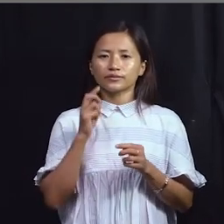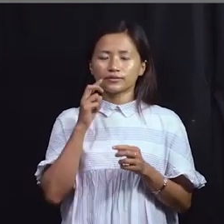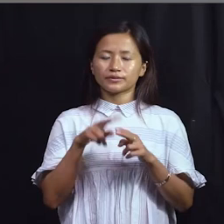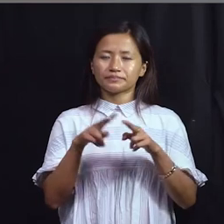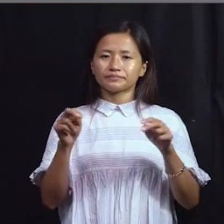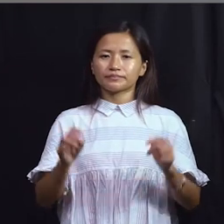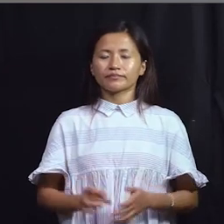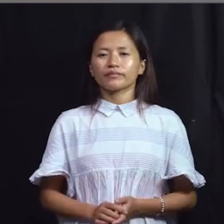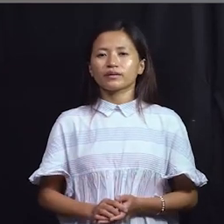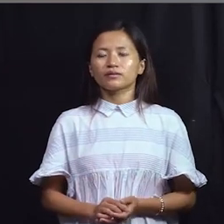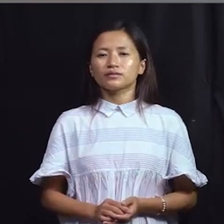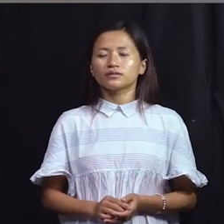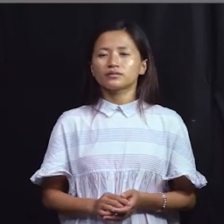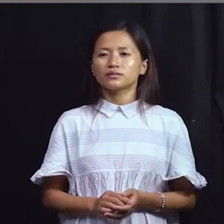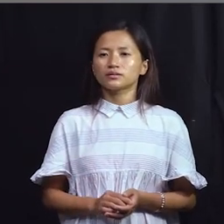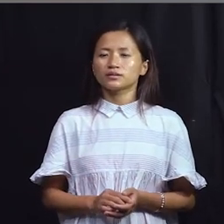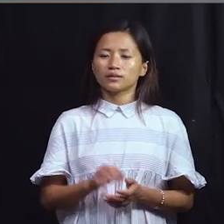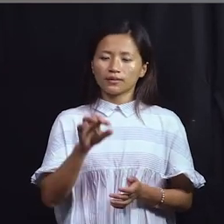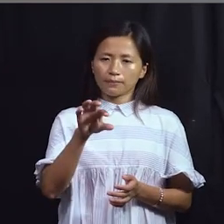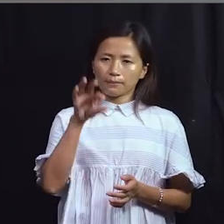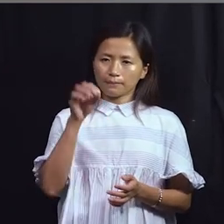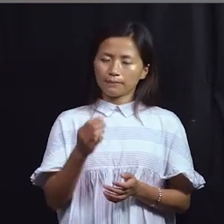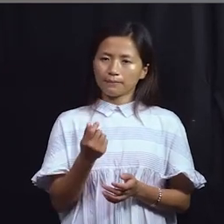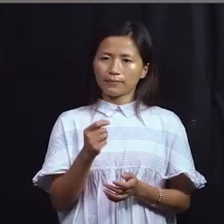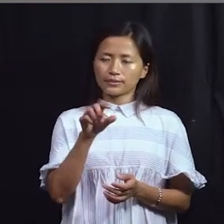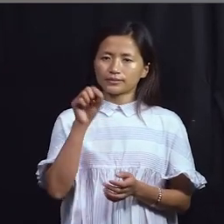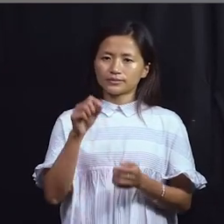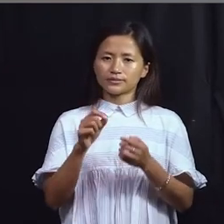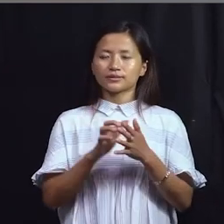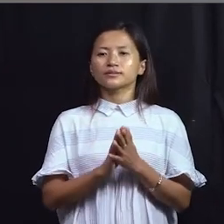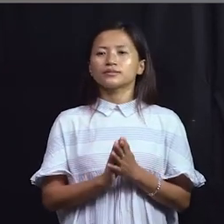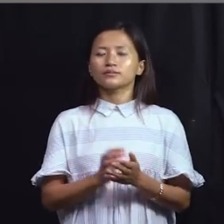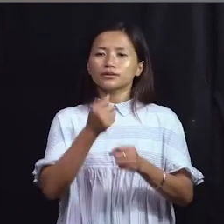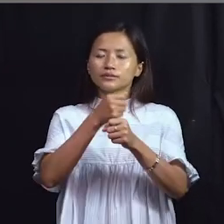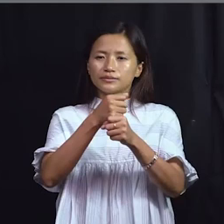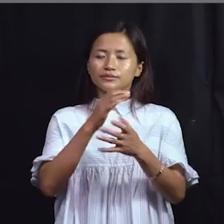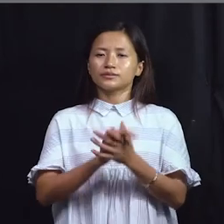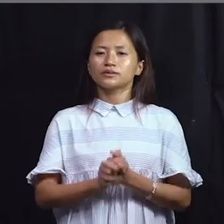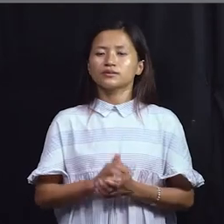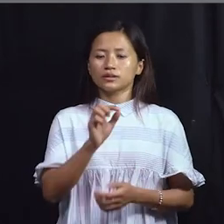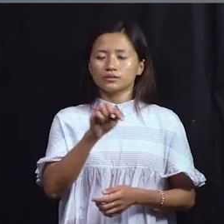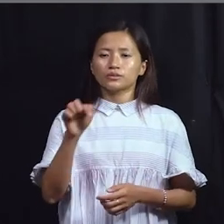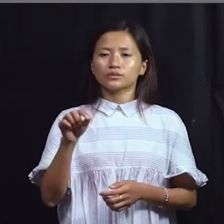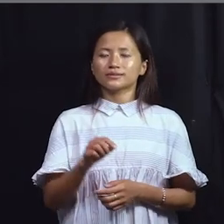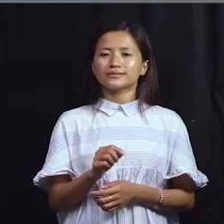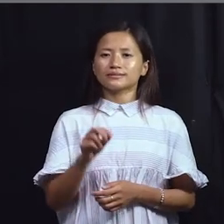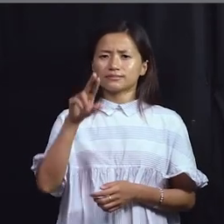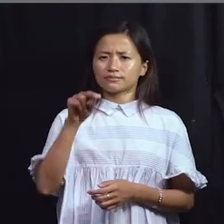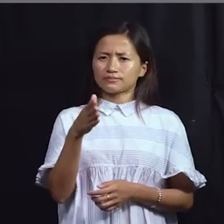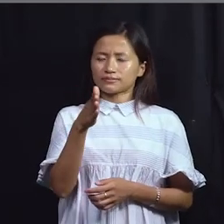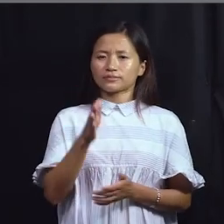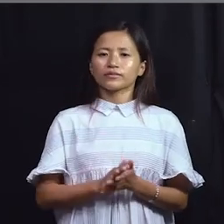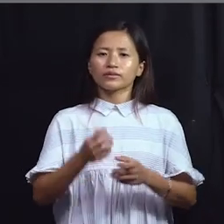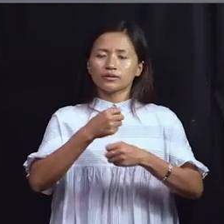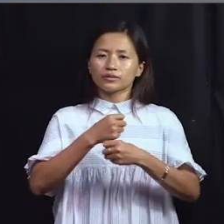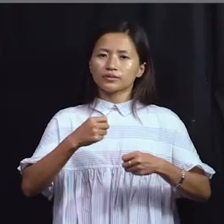interesting. Money receipts or estimated money receipts by the government, which does not